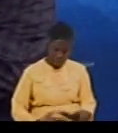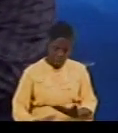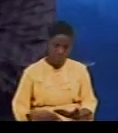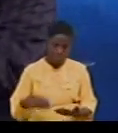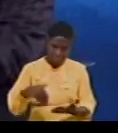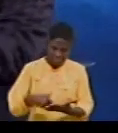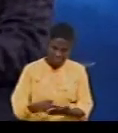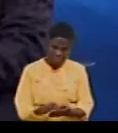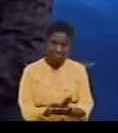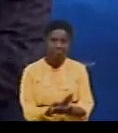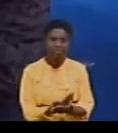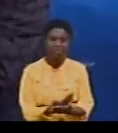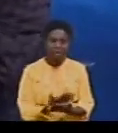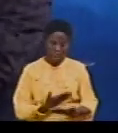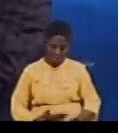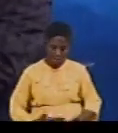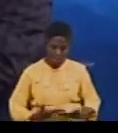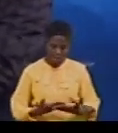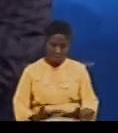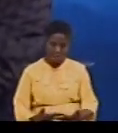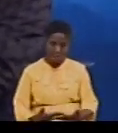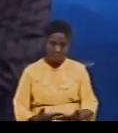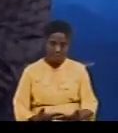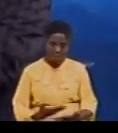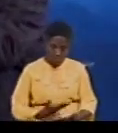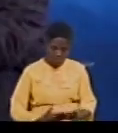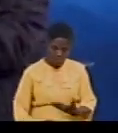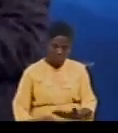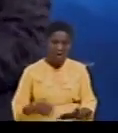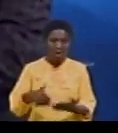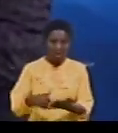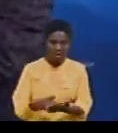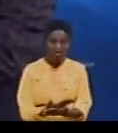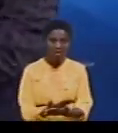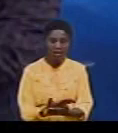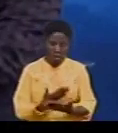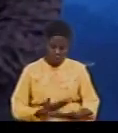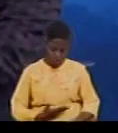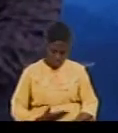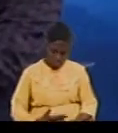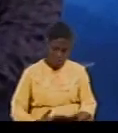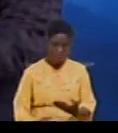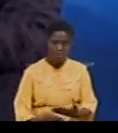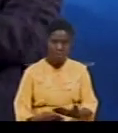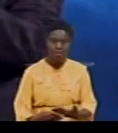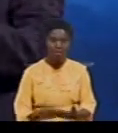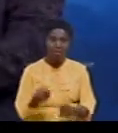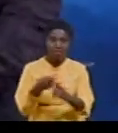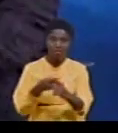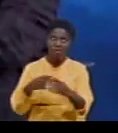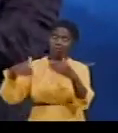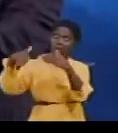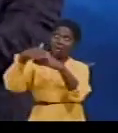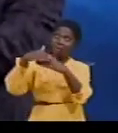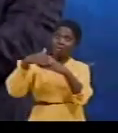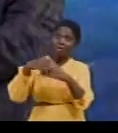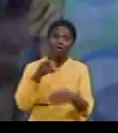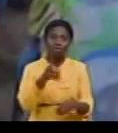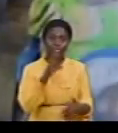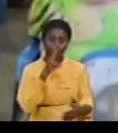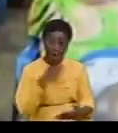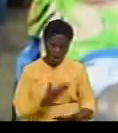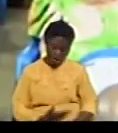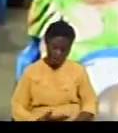afresh, born anew, born from above, born